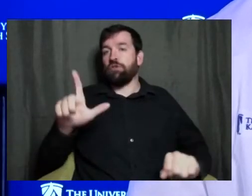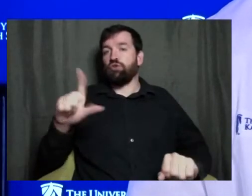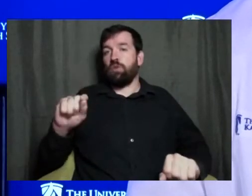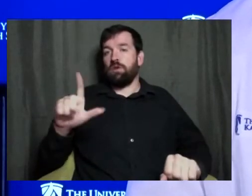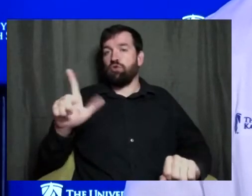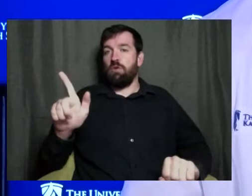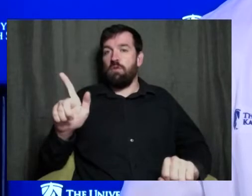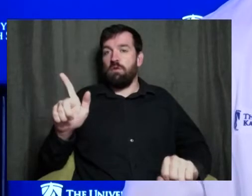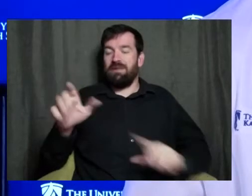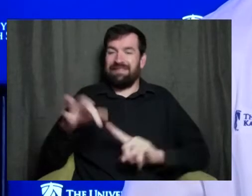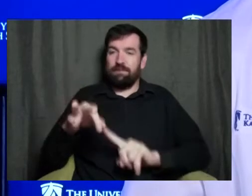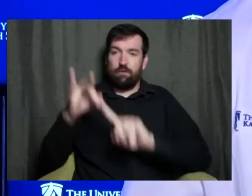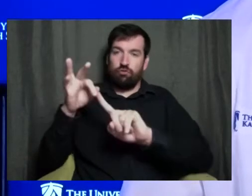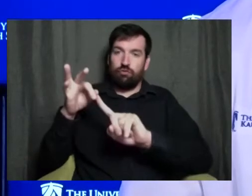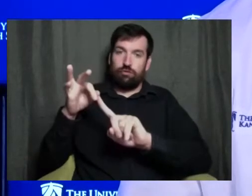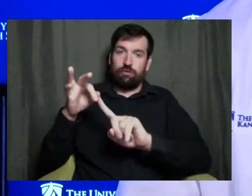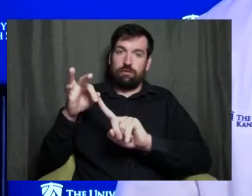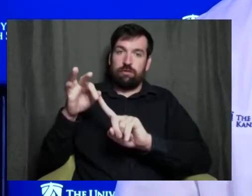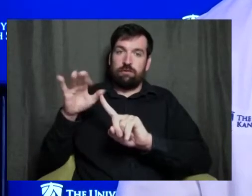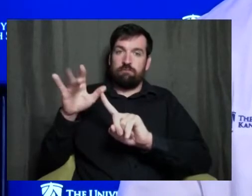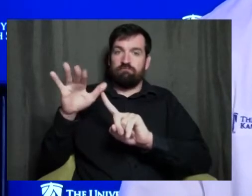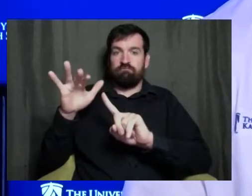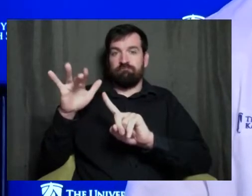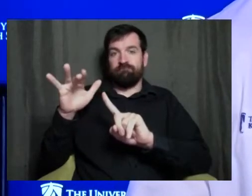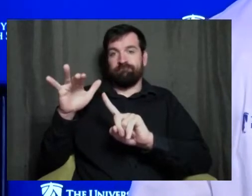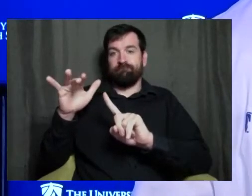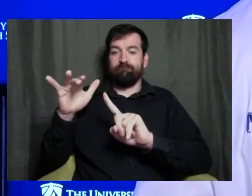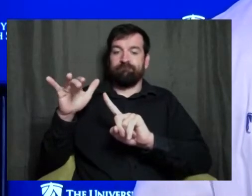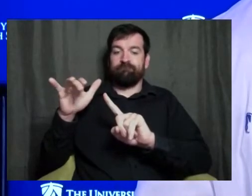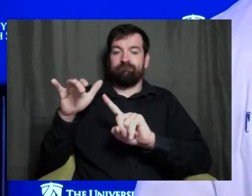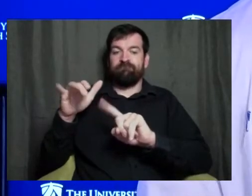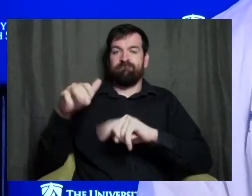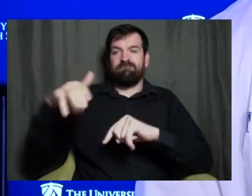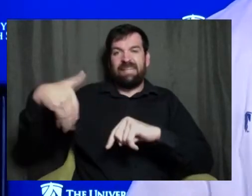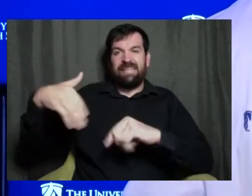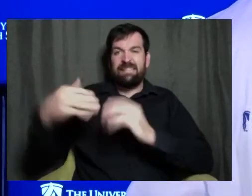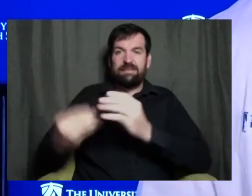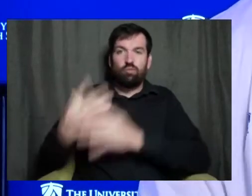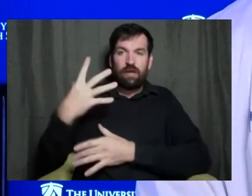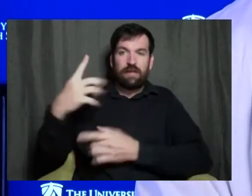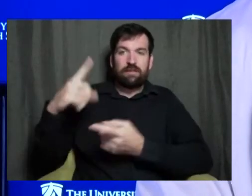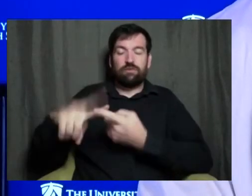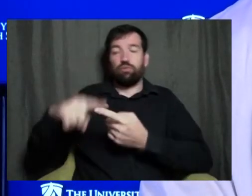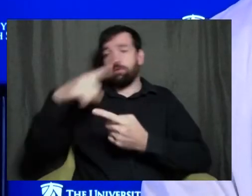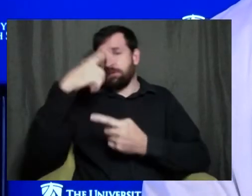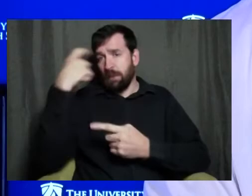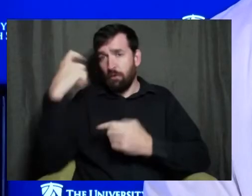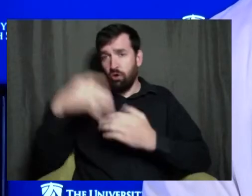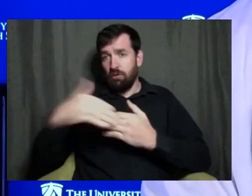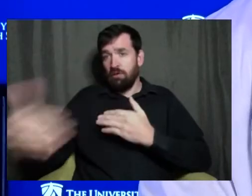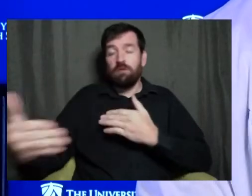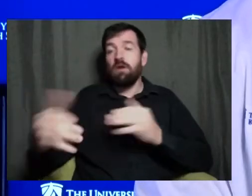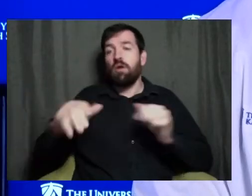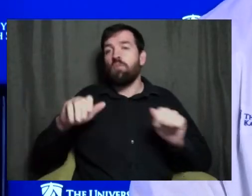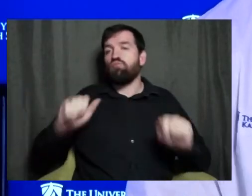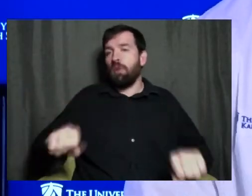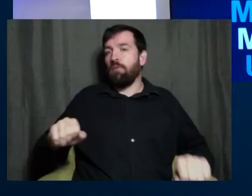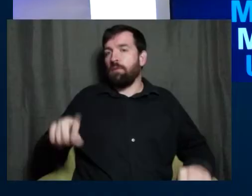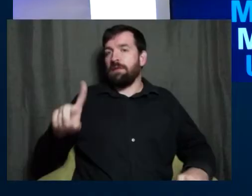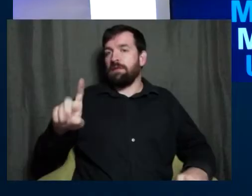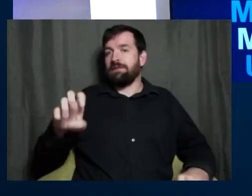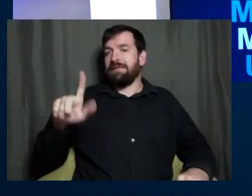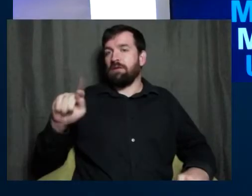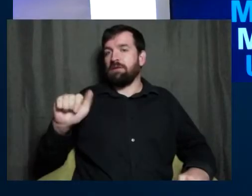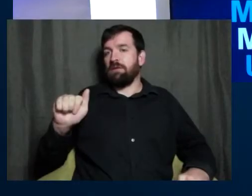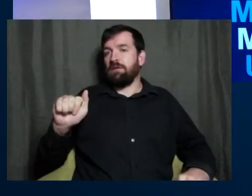that anywhere from late spring to early summer, from then on, it's probably Delta variant, yeah. Okay, so